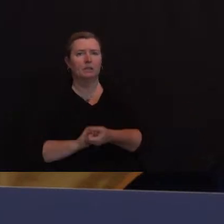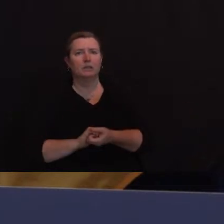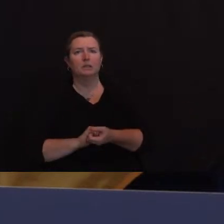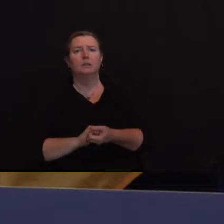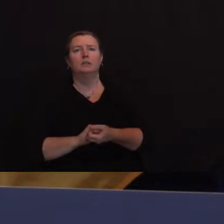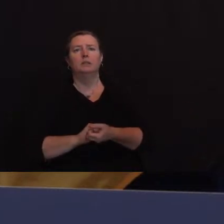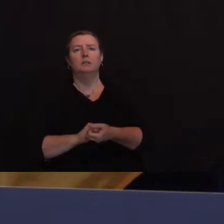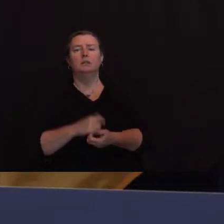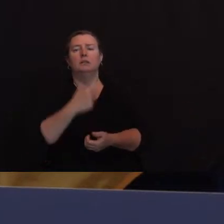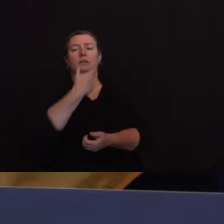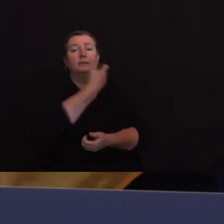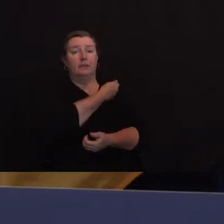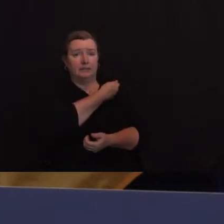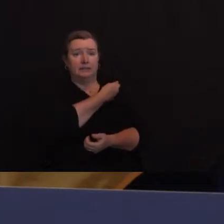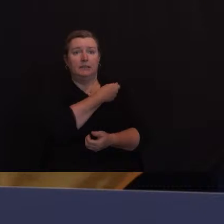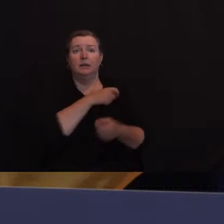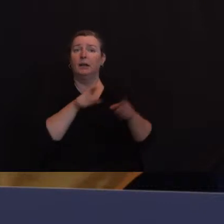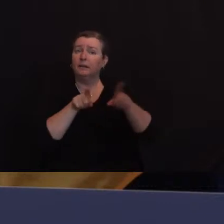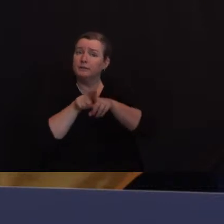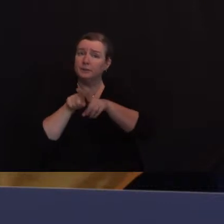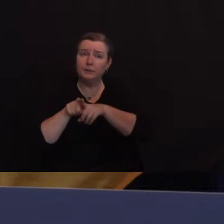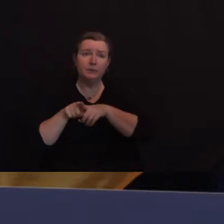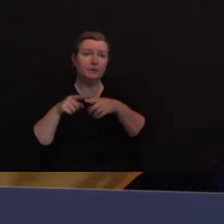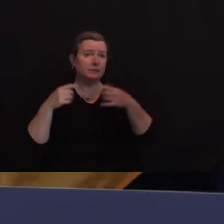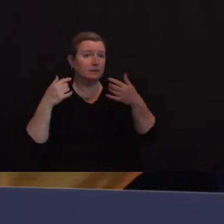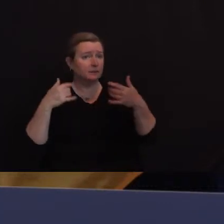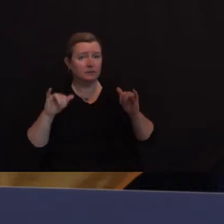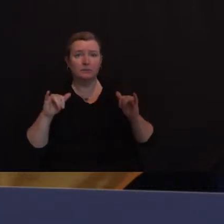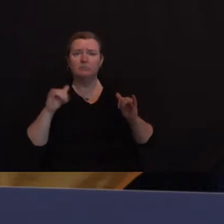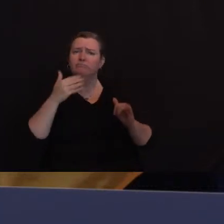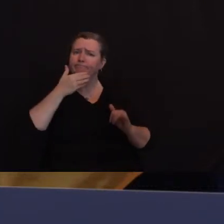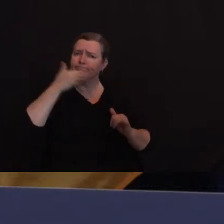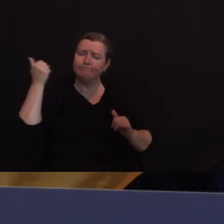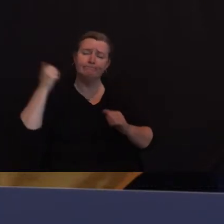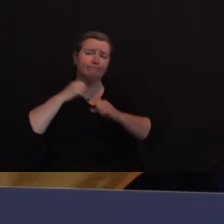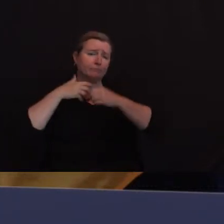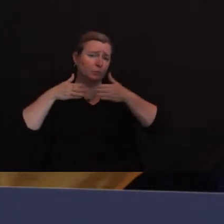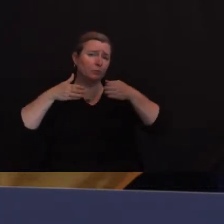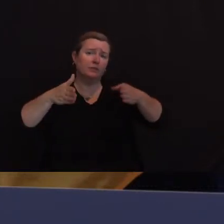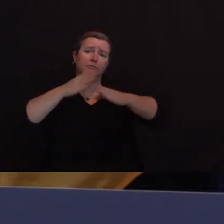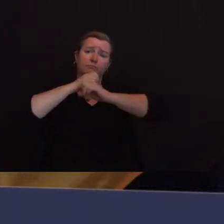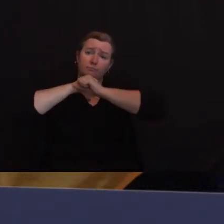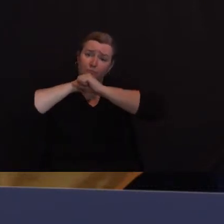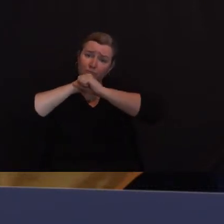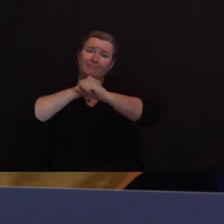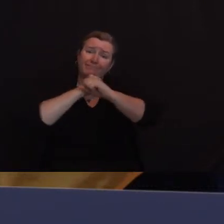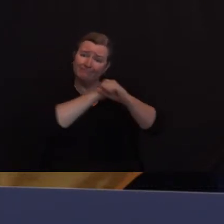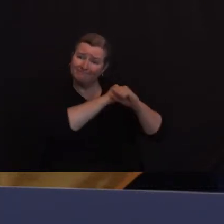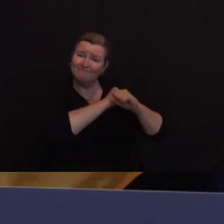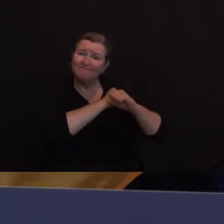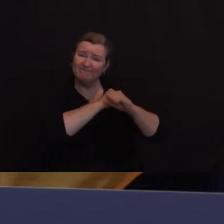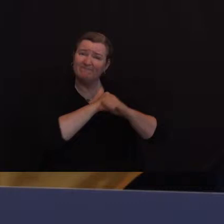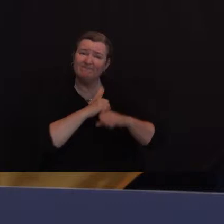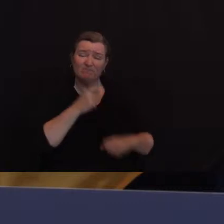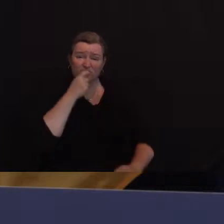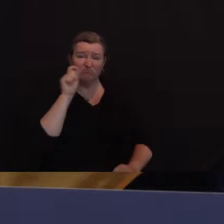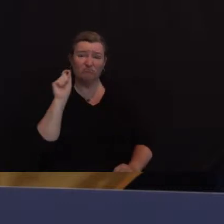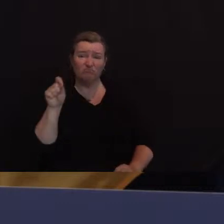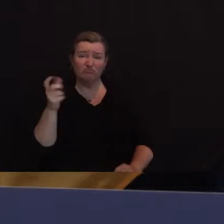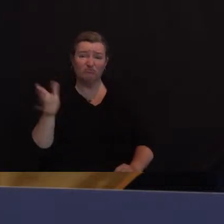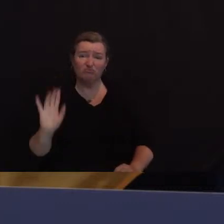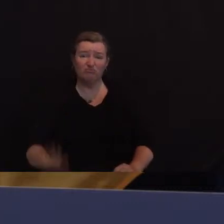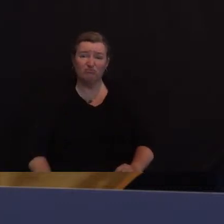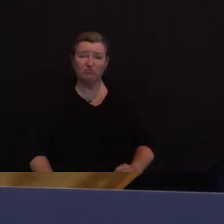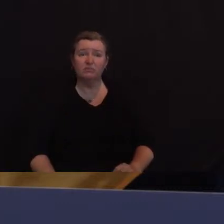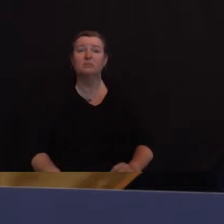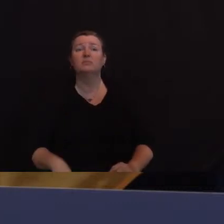clearly remain far and away the best way to protect yourself against getting the disease at all, and even more importantly, as the governor showed